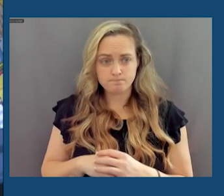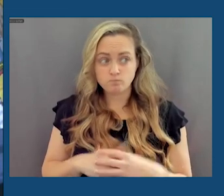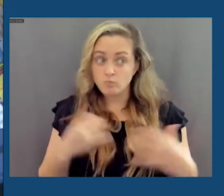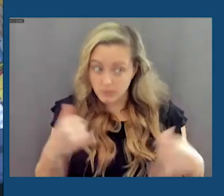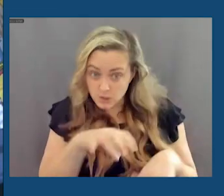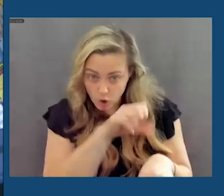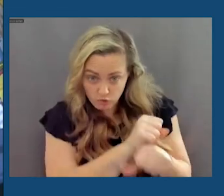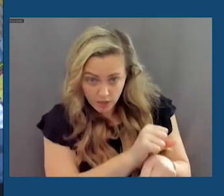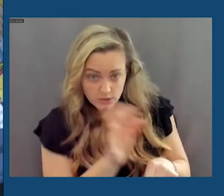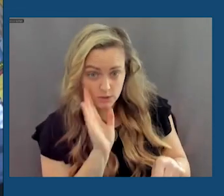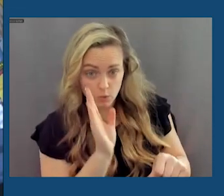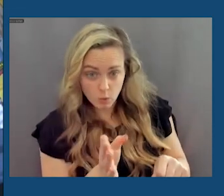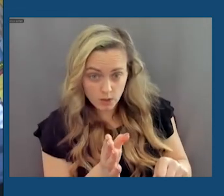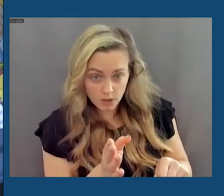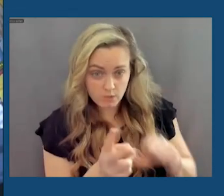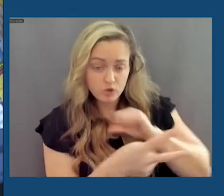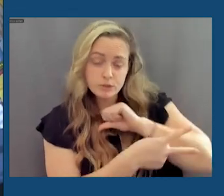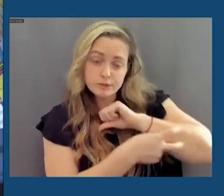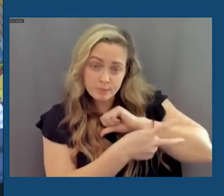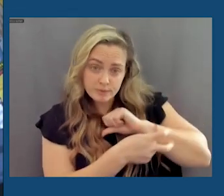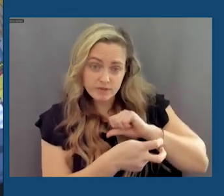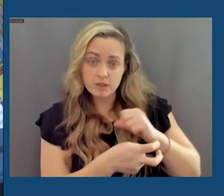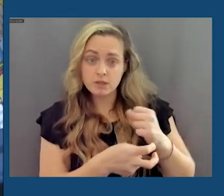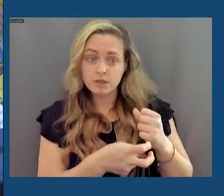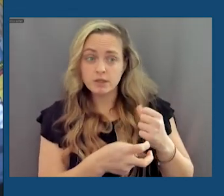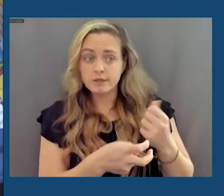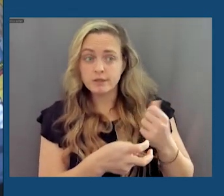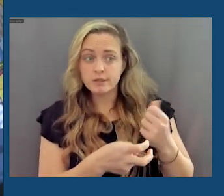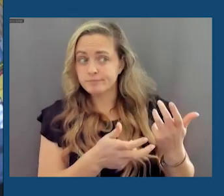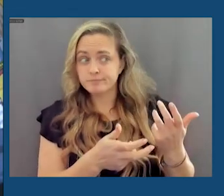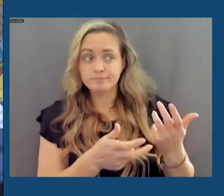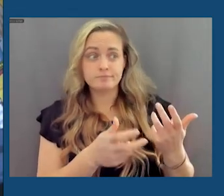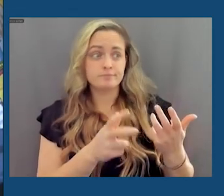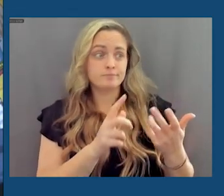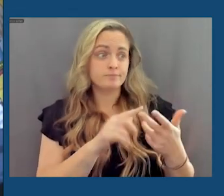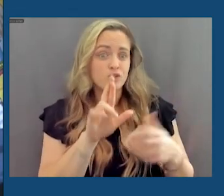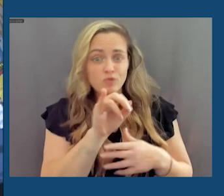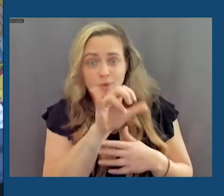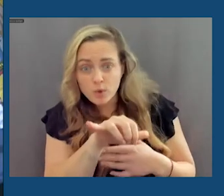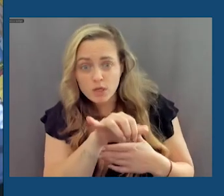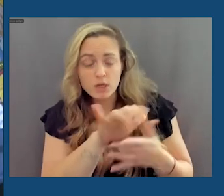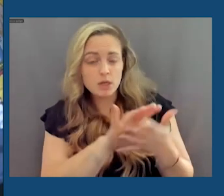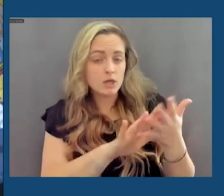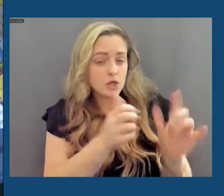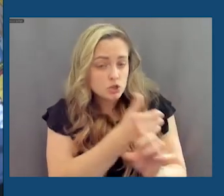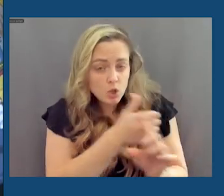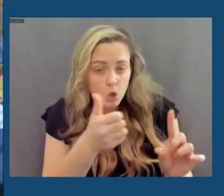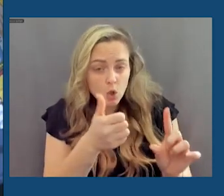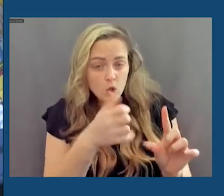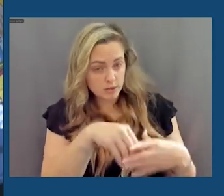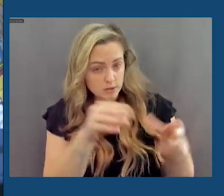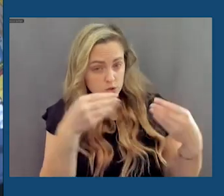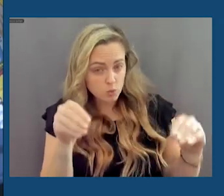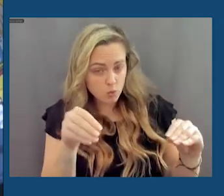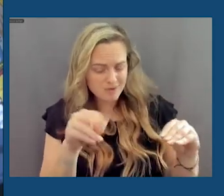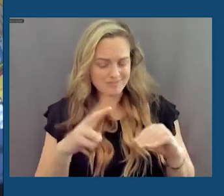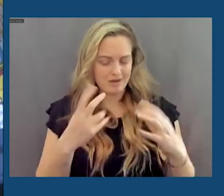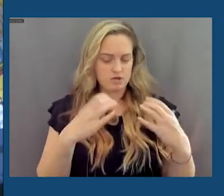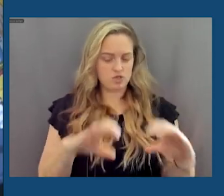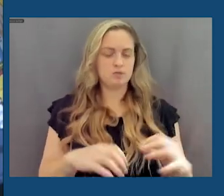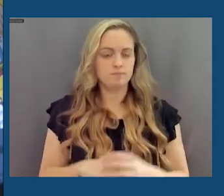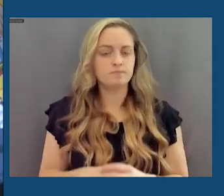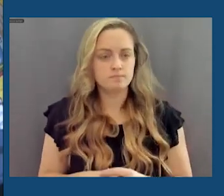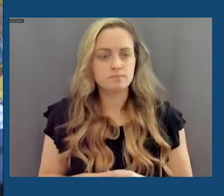arresting for shoplifting, stealing, or robbery or assault in that store. So far in Queens County,